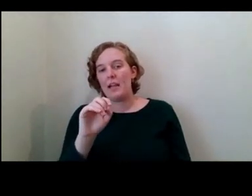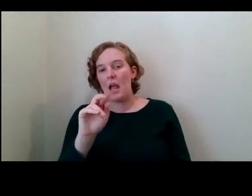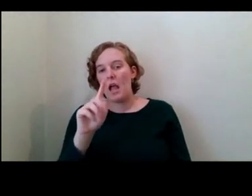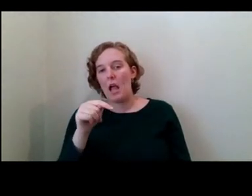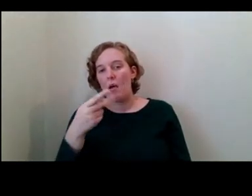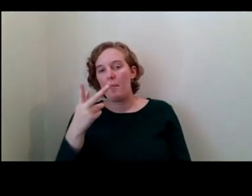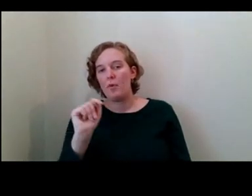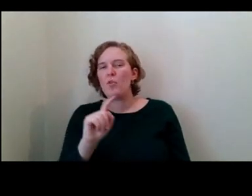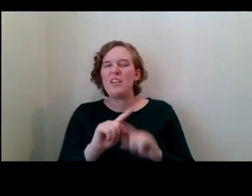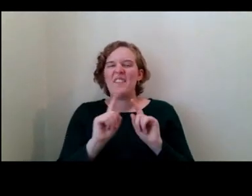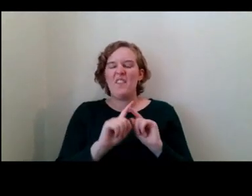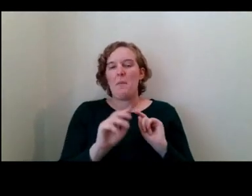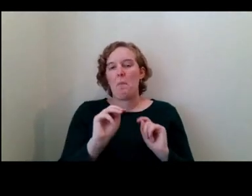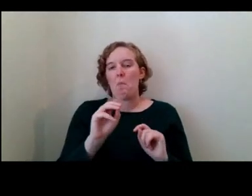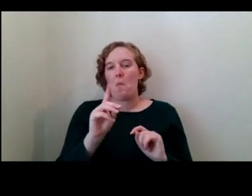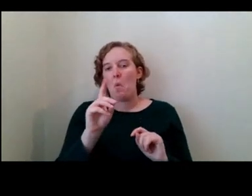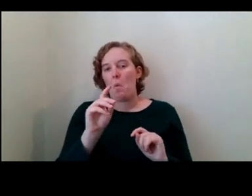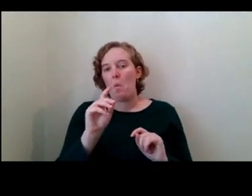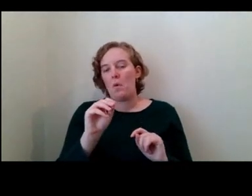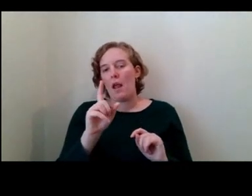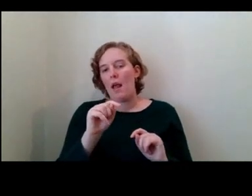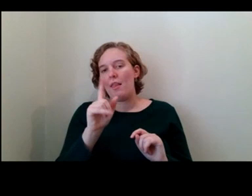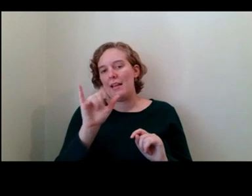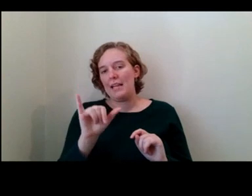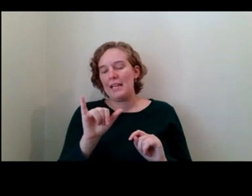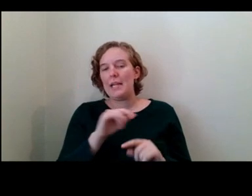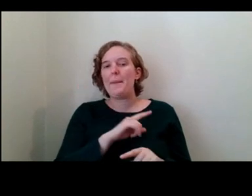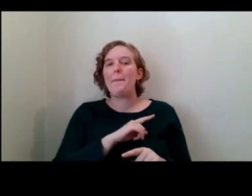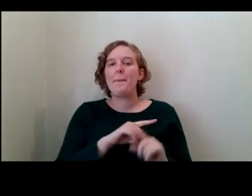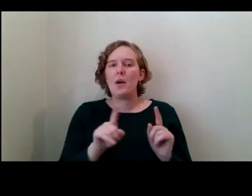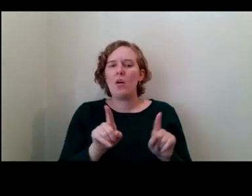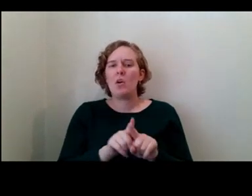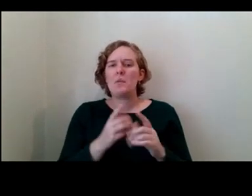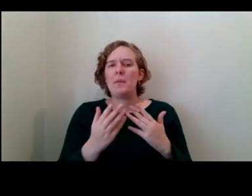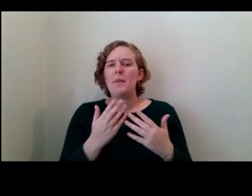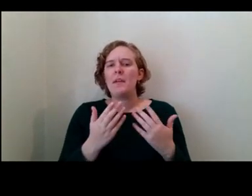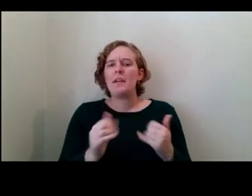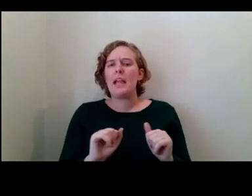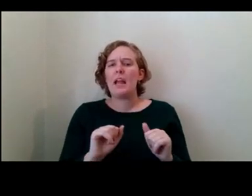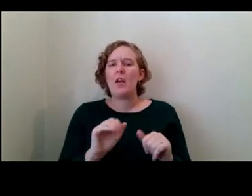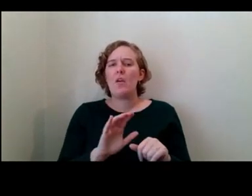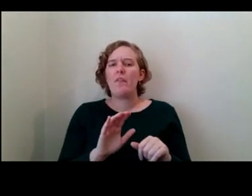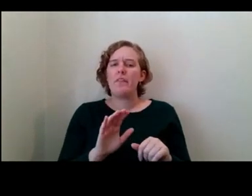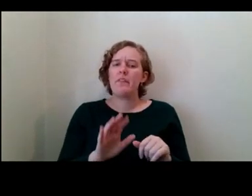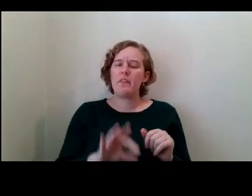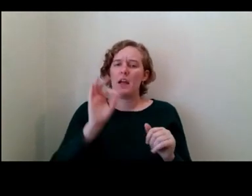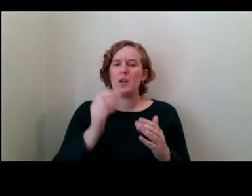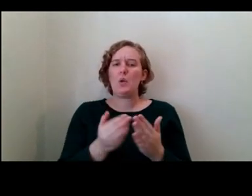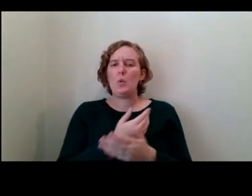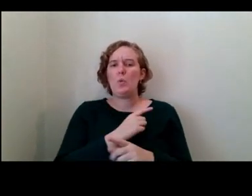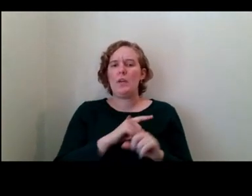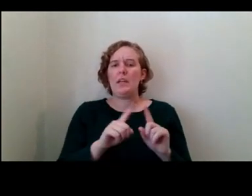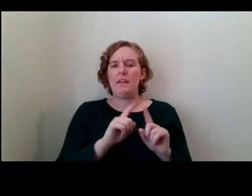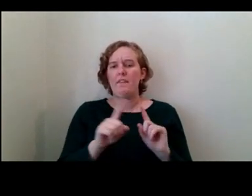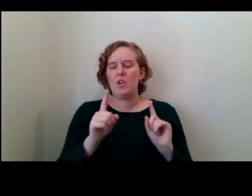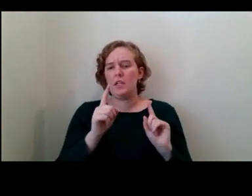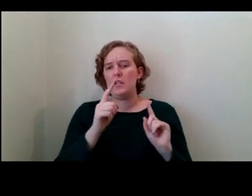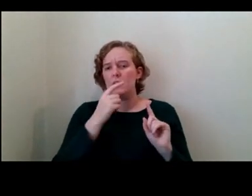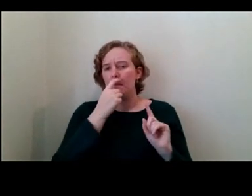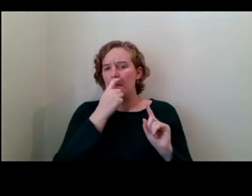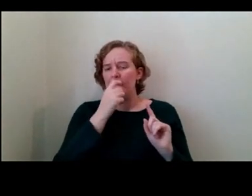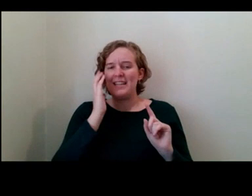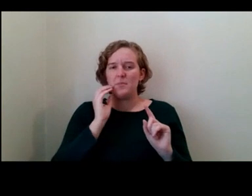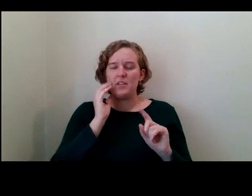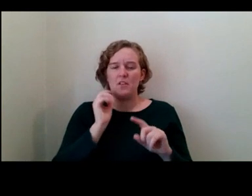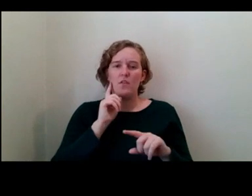modalities. But more than these simple examples, perhaps we can unlock different experiences for physical computing, like the physical